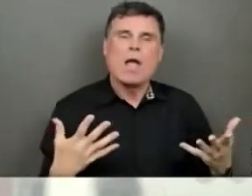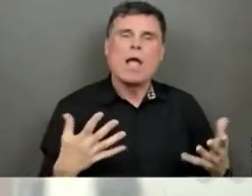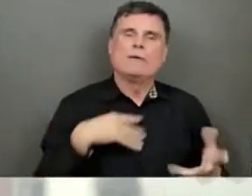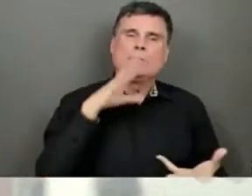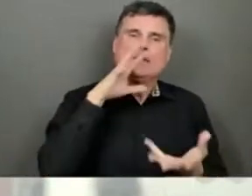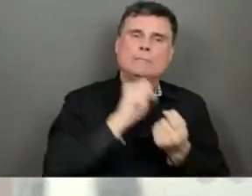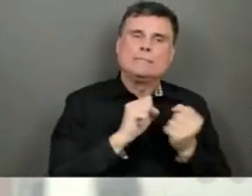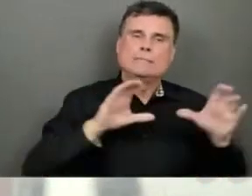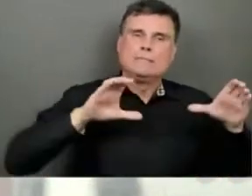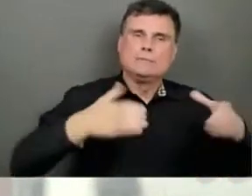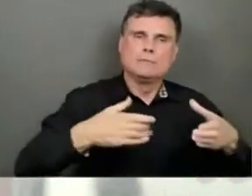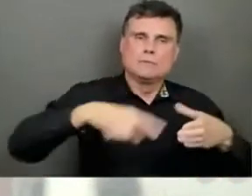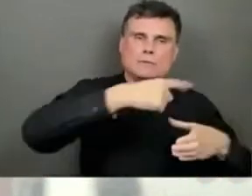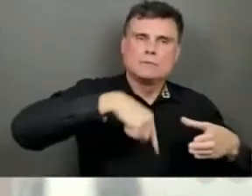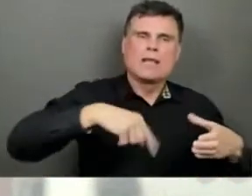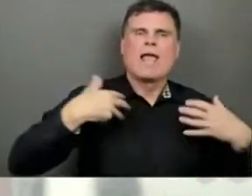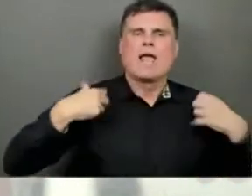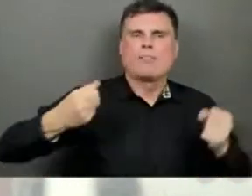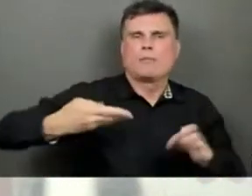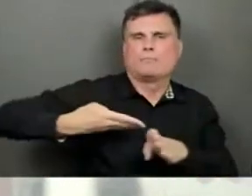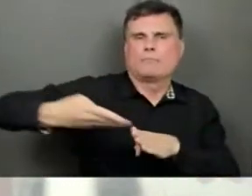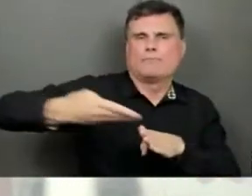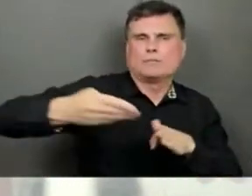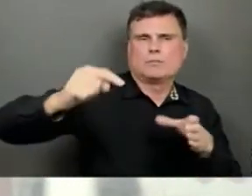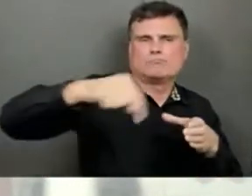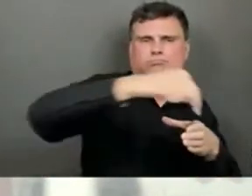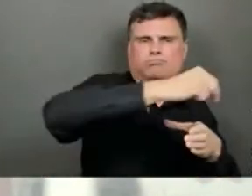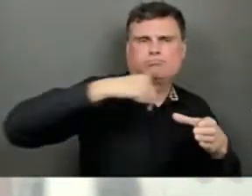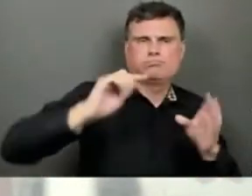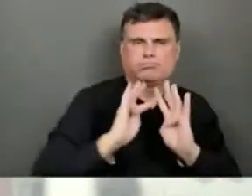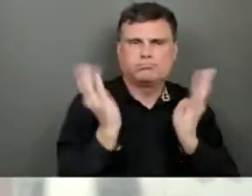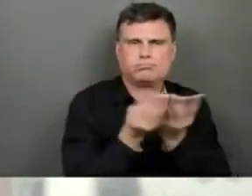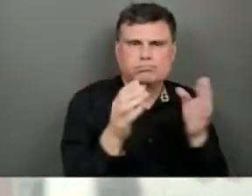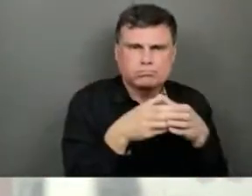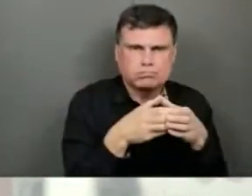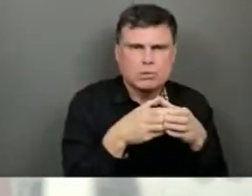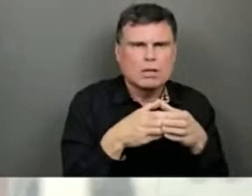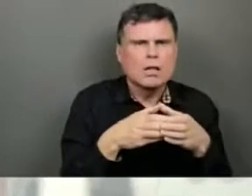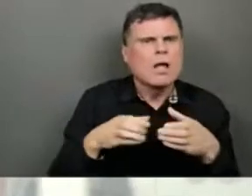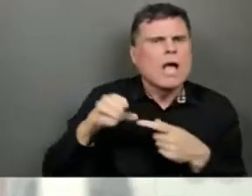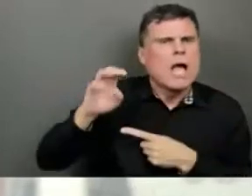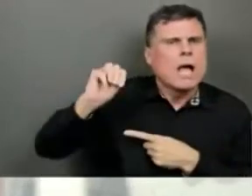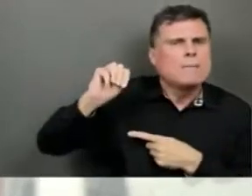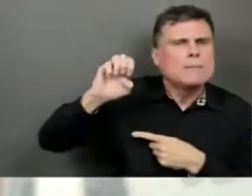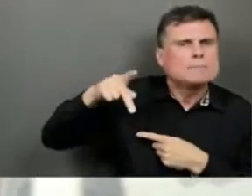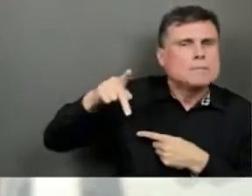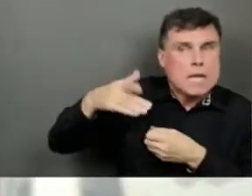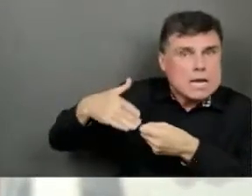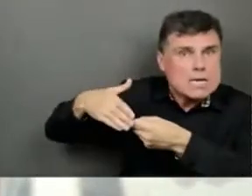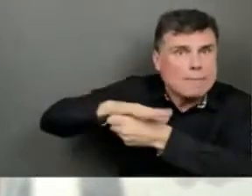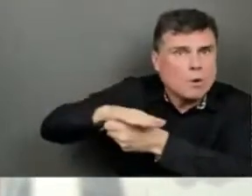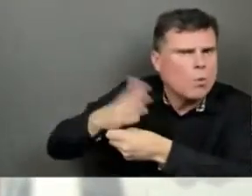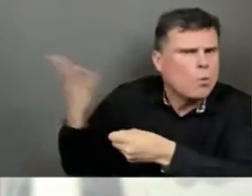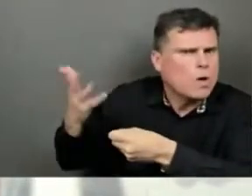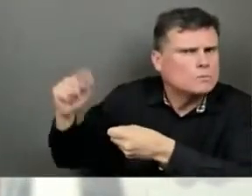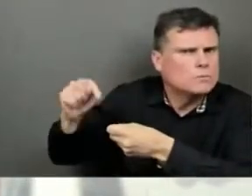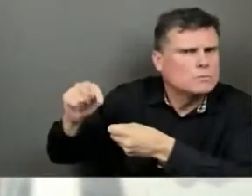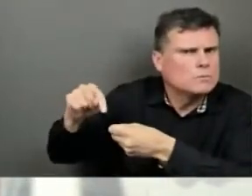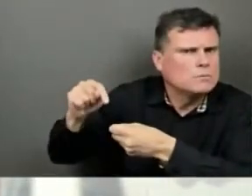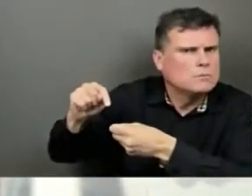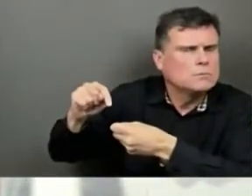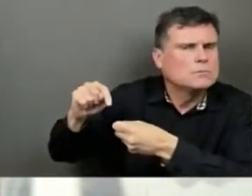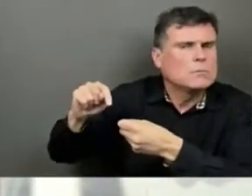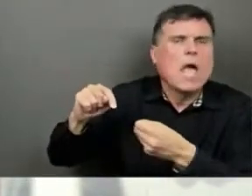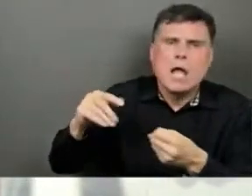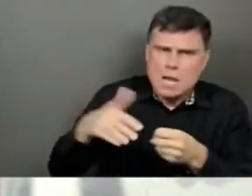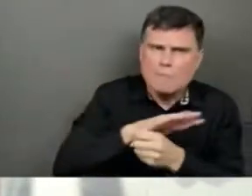including with respect to what's covered by the medical services plan. And as you know, and we've seen this in different areas that evolve. The